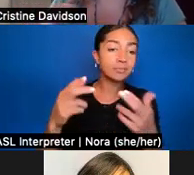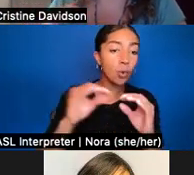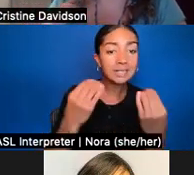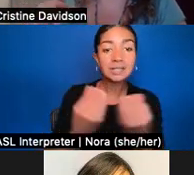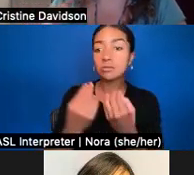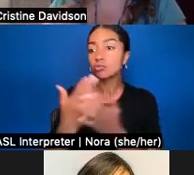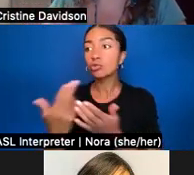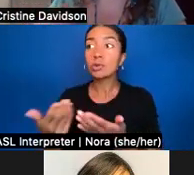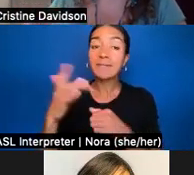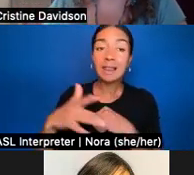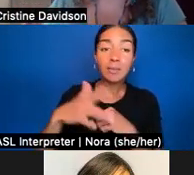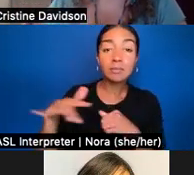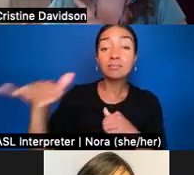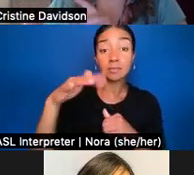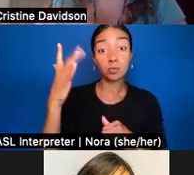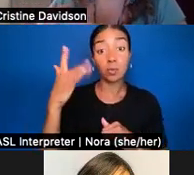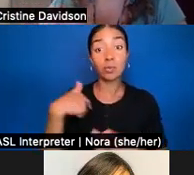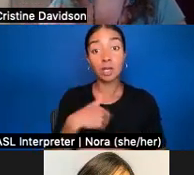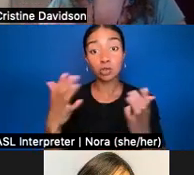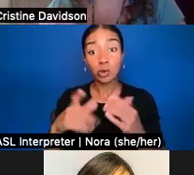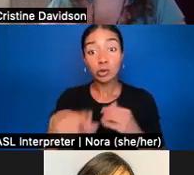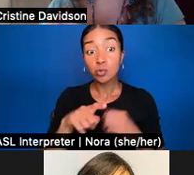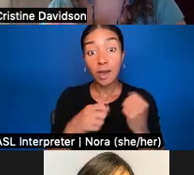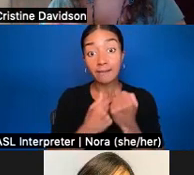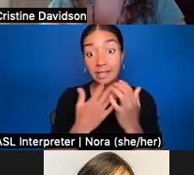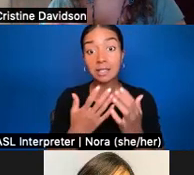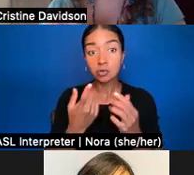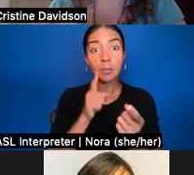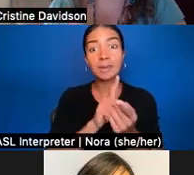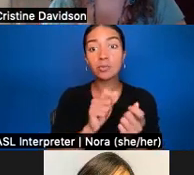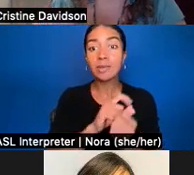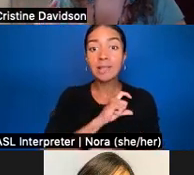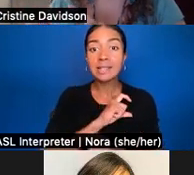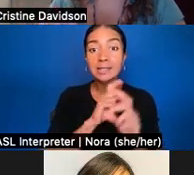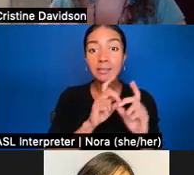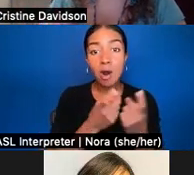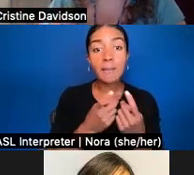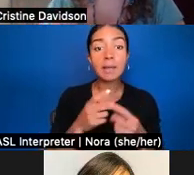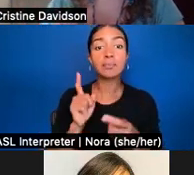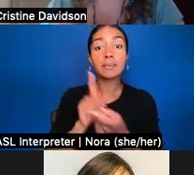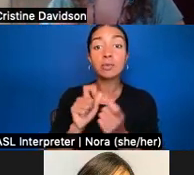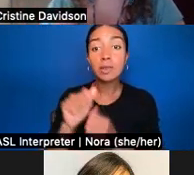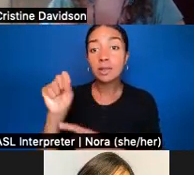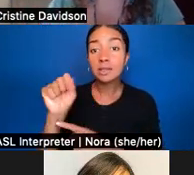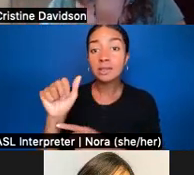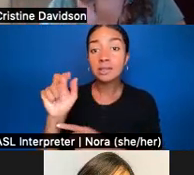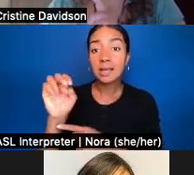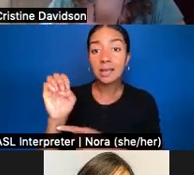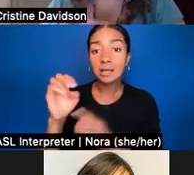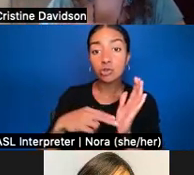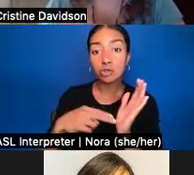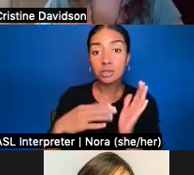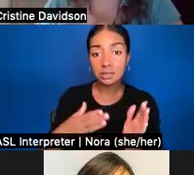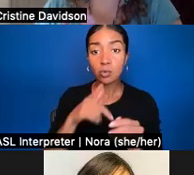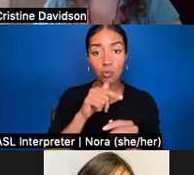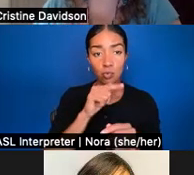with your police department, go meet with your SANE nurses, the people who would do the forensic exam. You know,